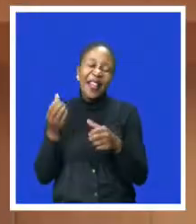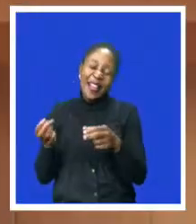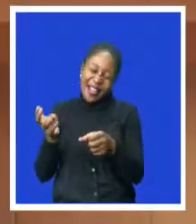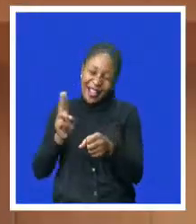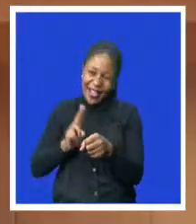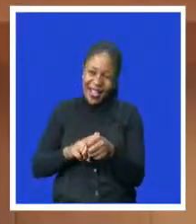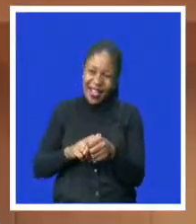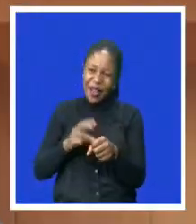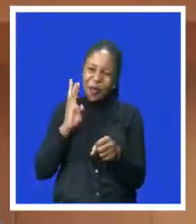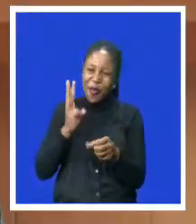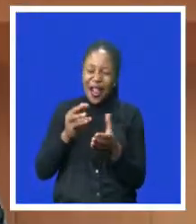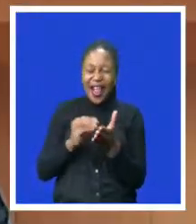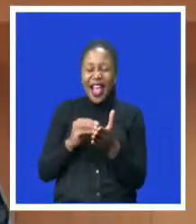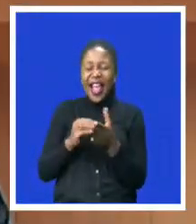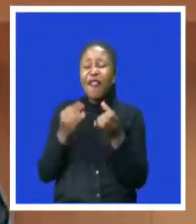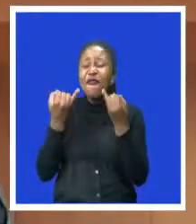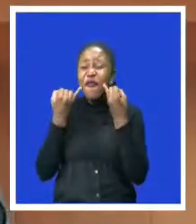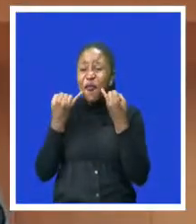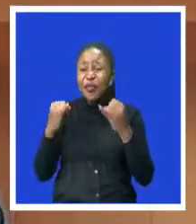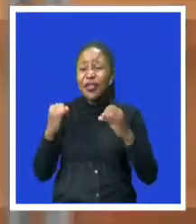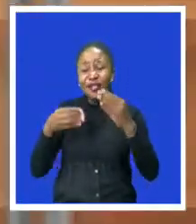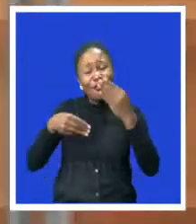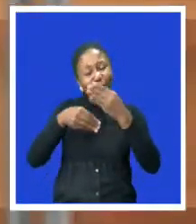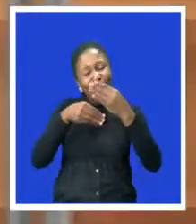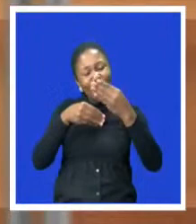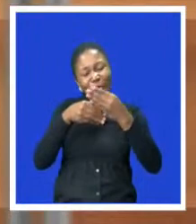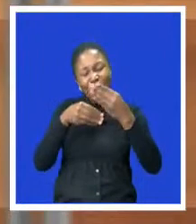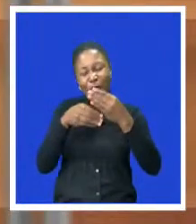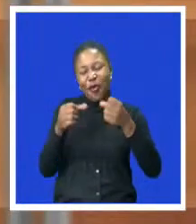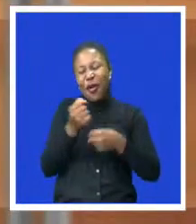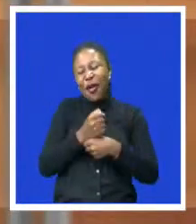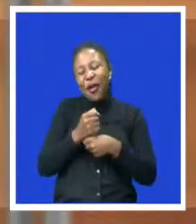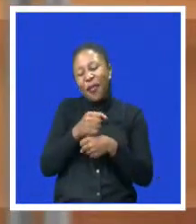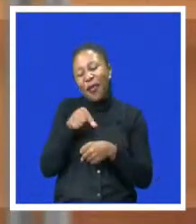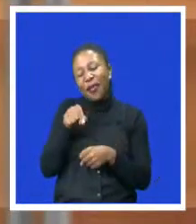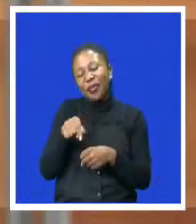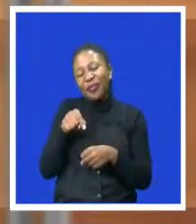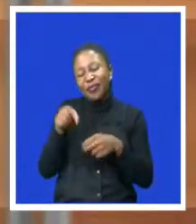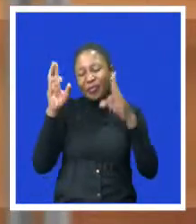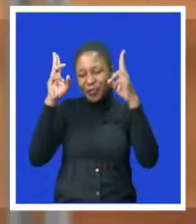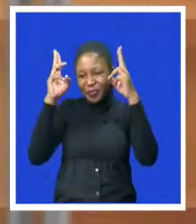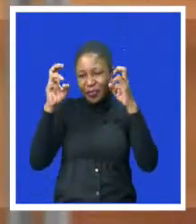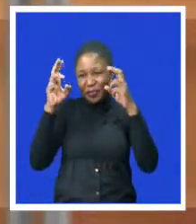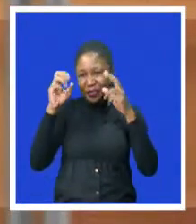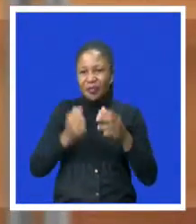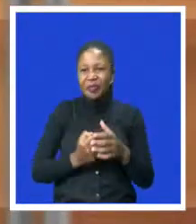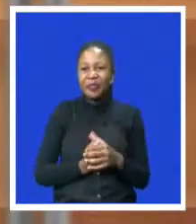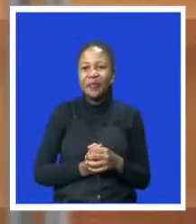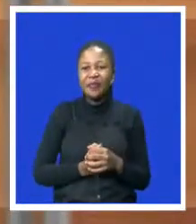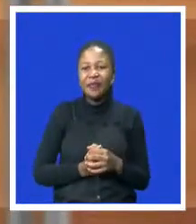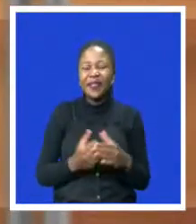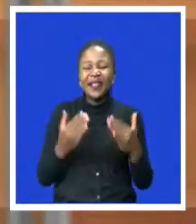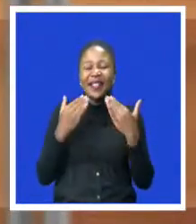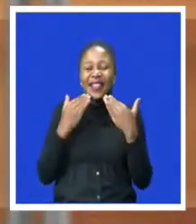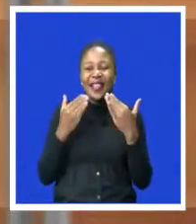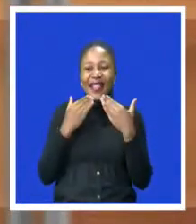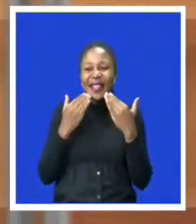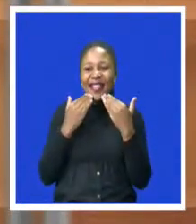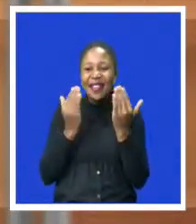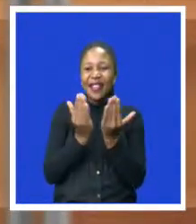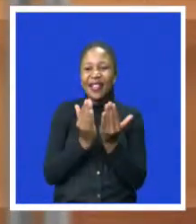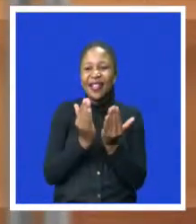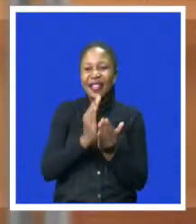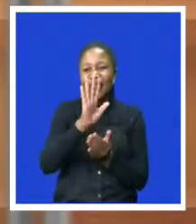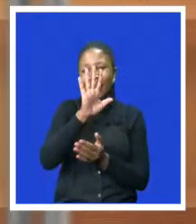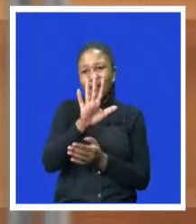one. Thank you, Lerato. Okay, thank you very much. Thank you to you two grade 5s and 6s for watching. Up next is